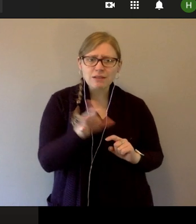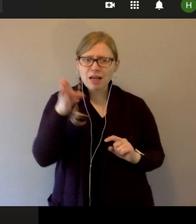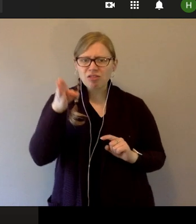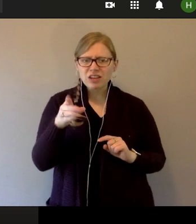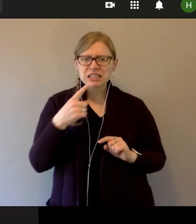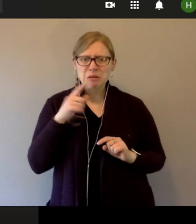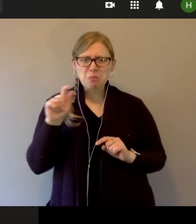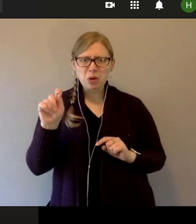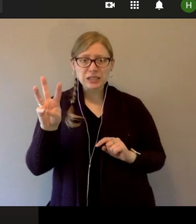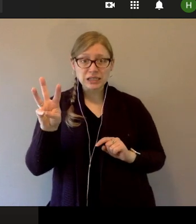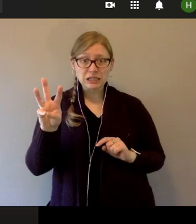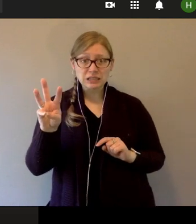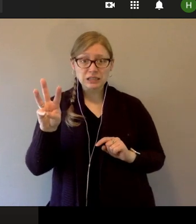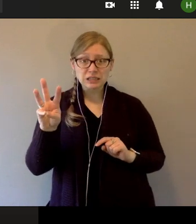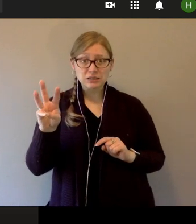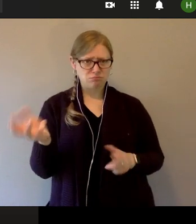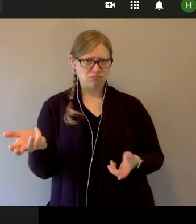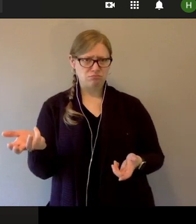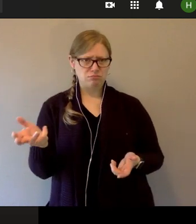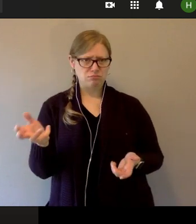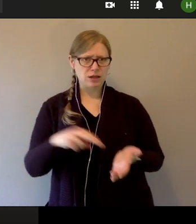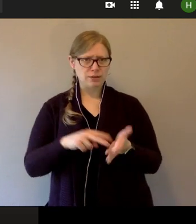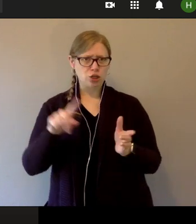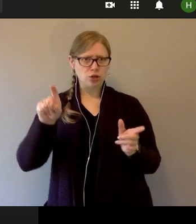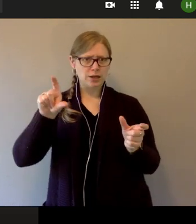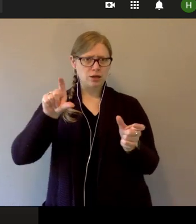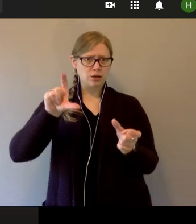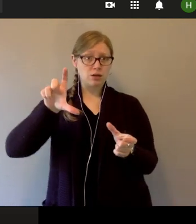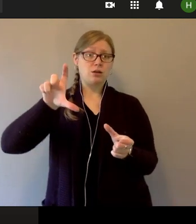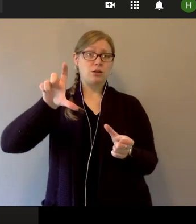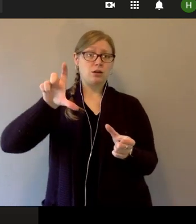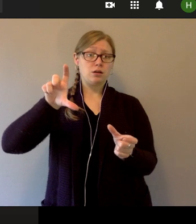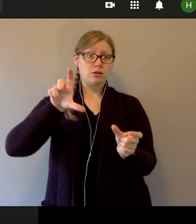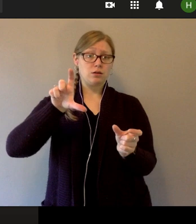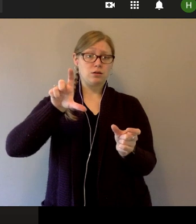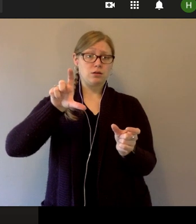bit bigger, even though it looks smaller. So that's part of that thing where